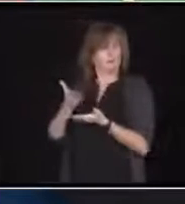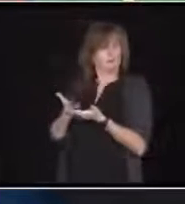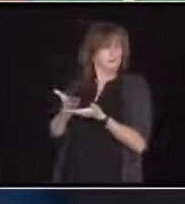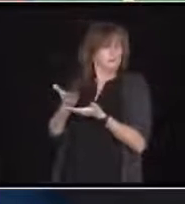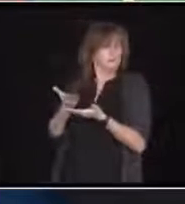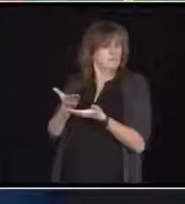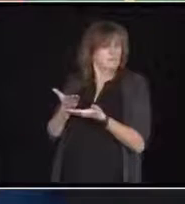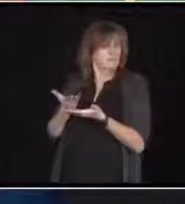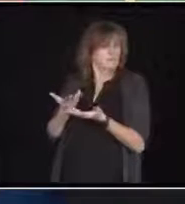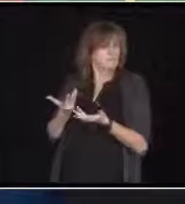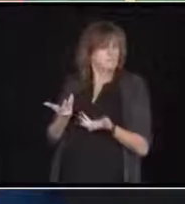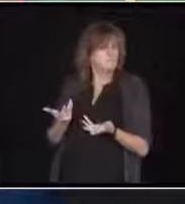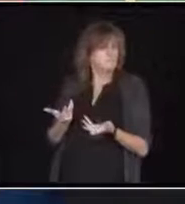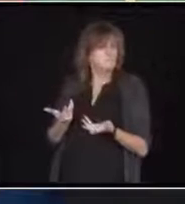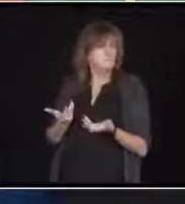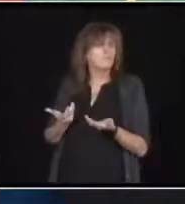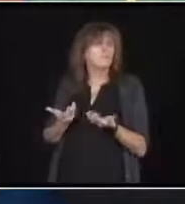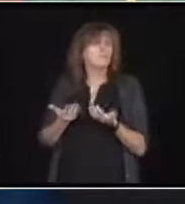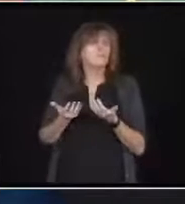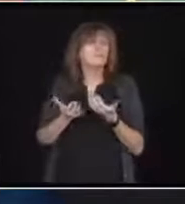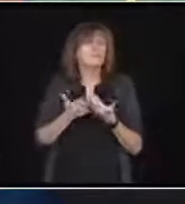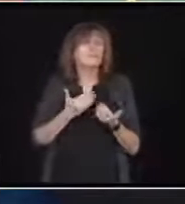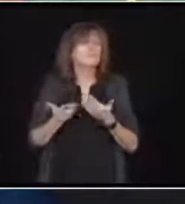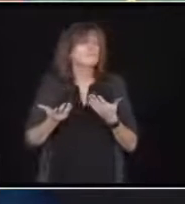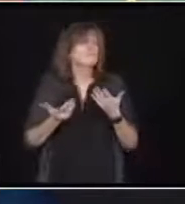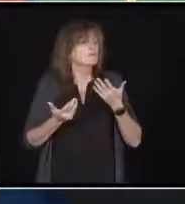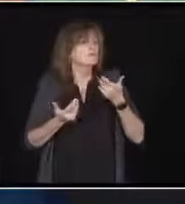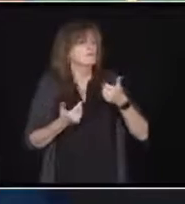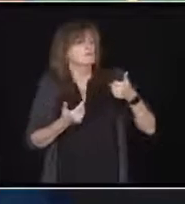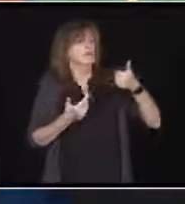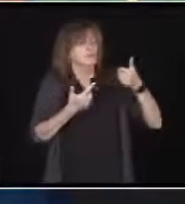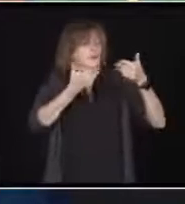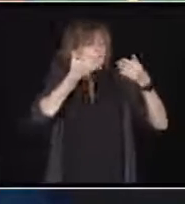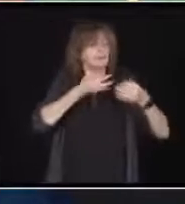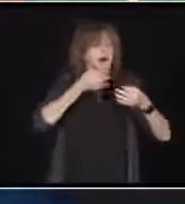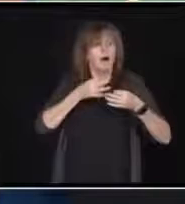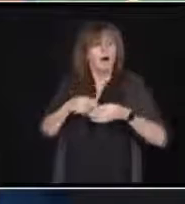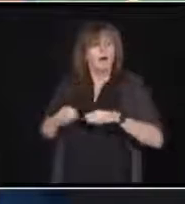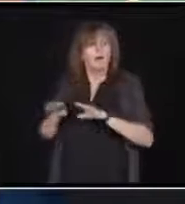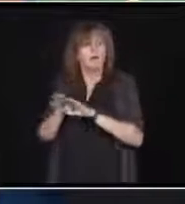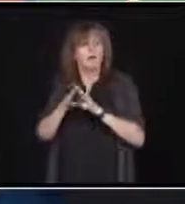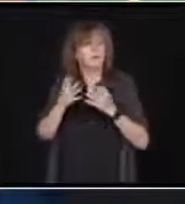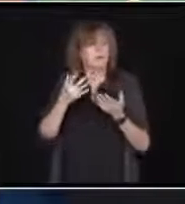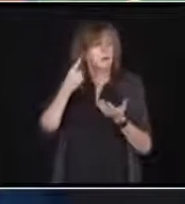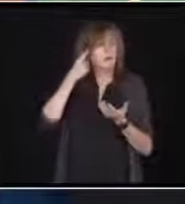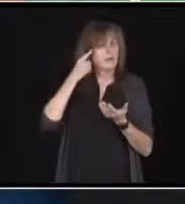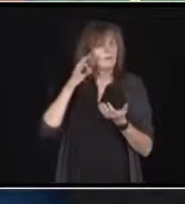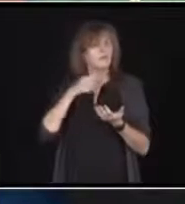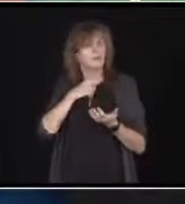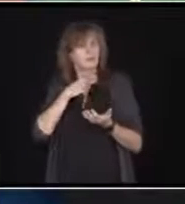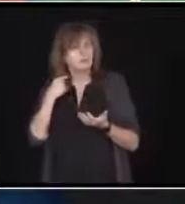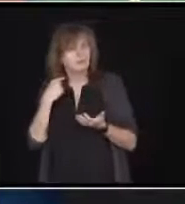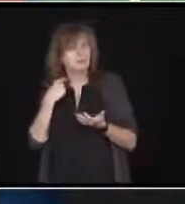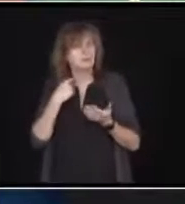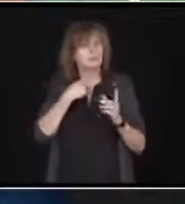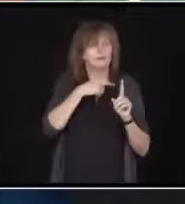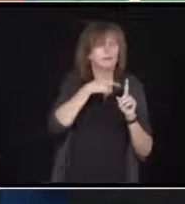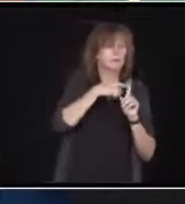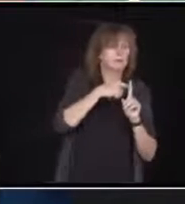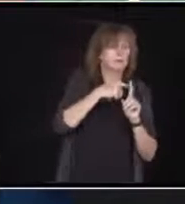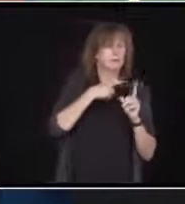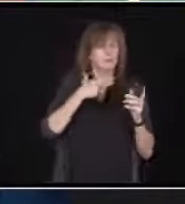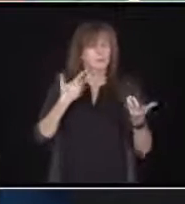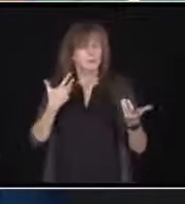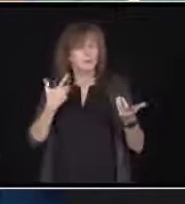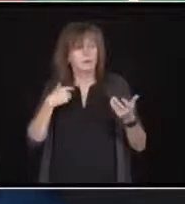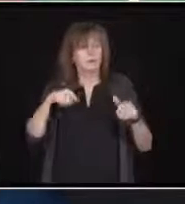whenever we make these decisions, we have to consider, obviously, the risks and the benefits. And always there are people who